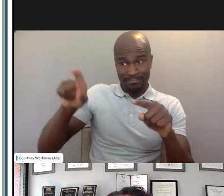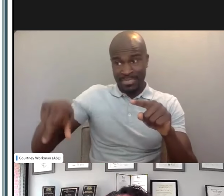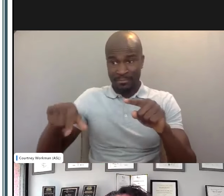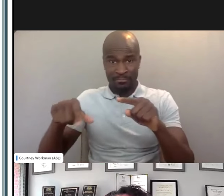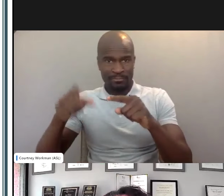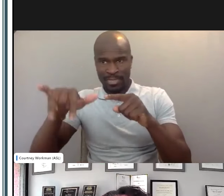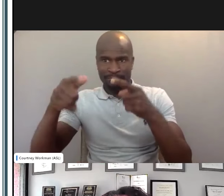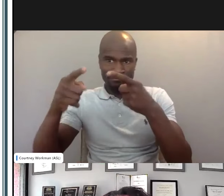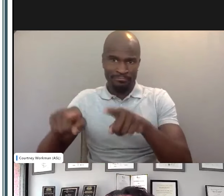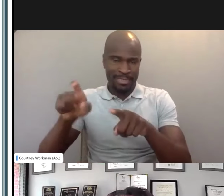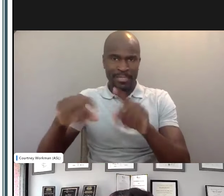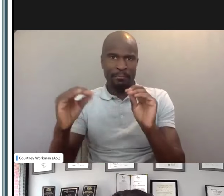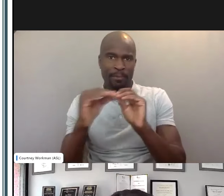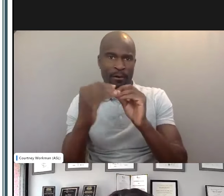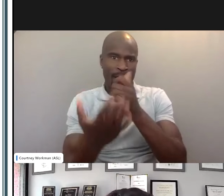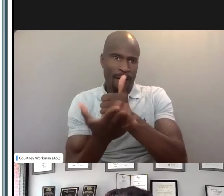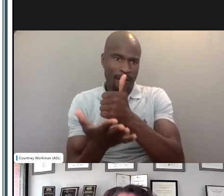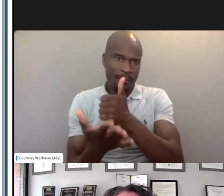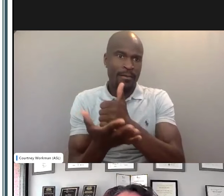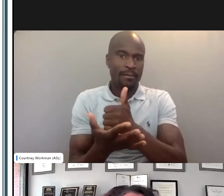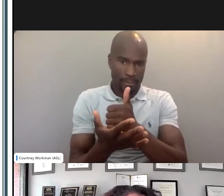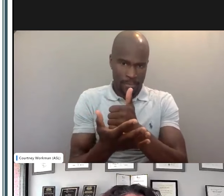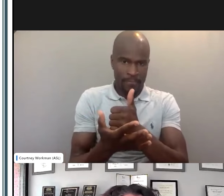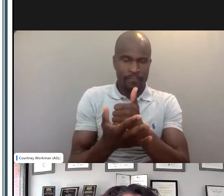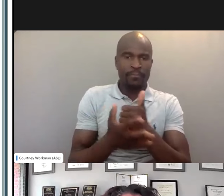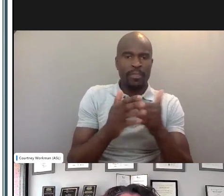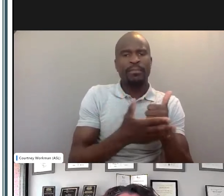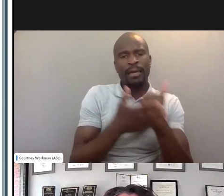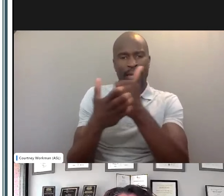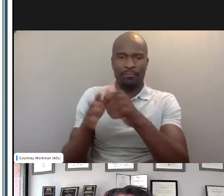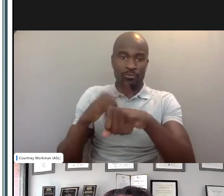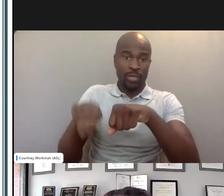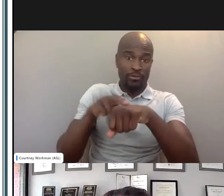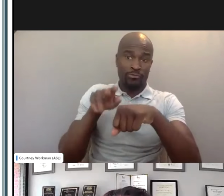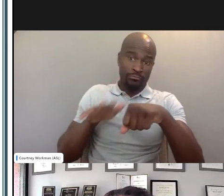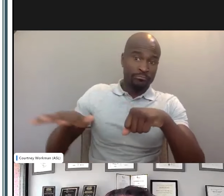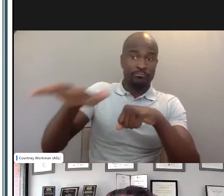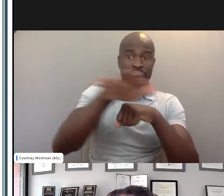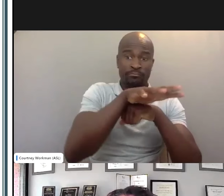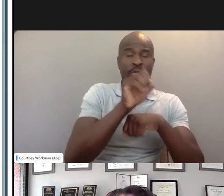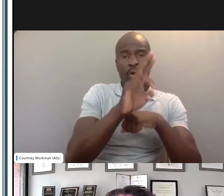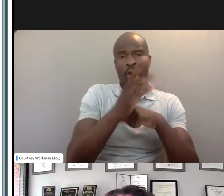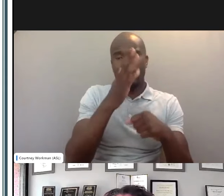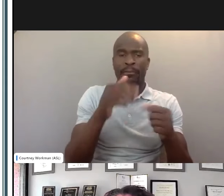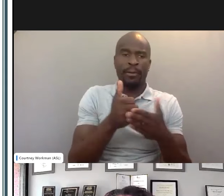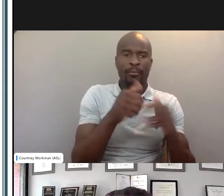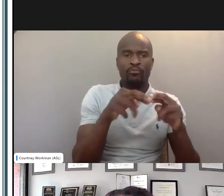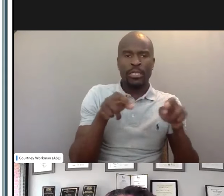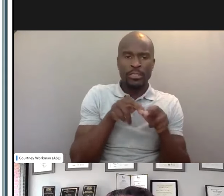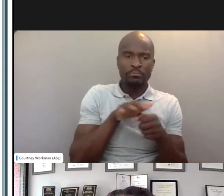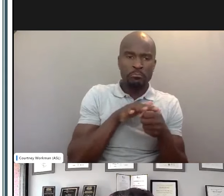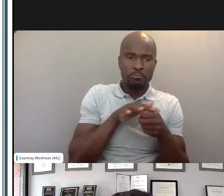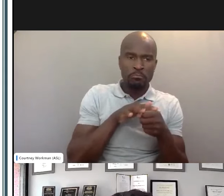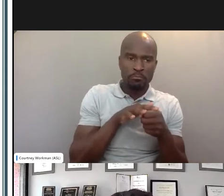kind of nationally and then as well as regionally. There are some states that already have created sort of their own